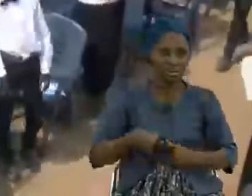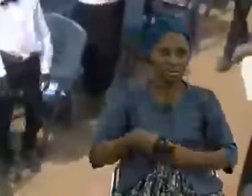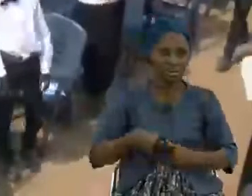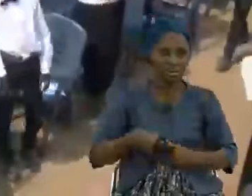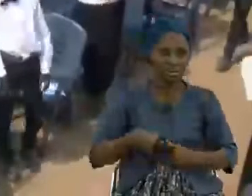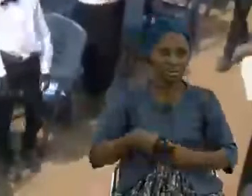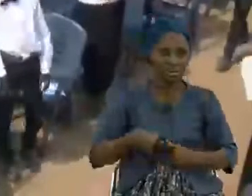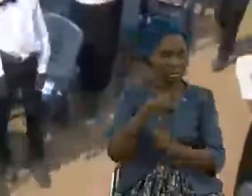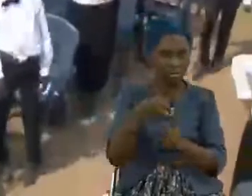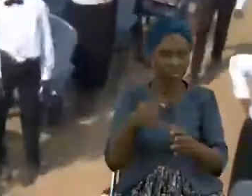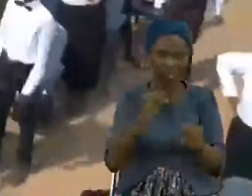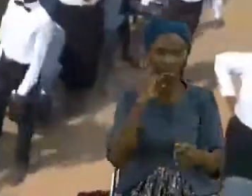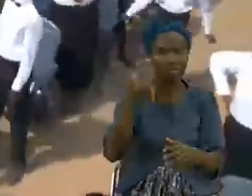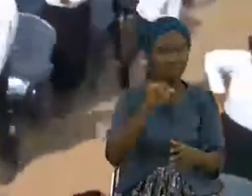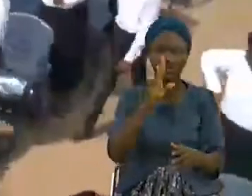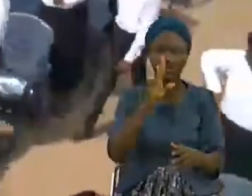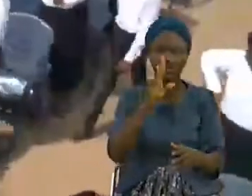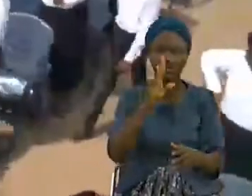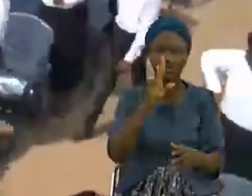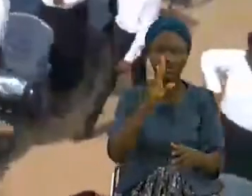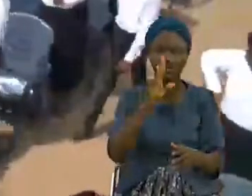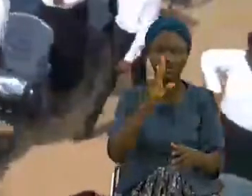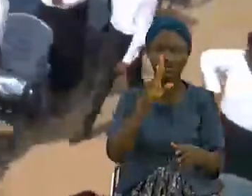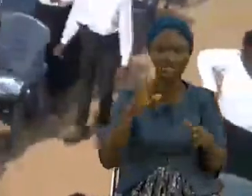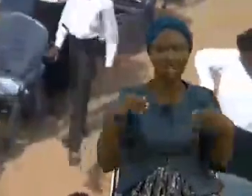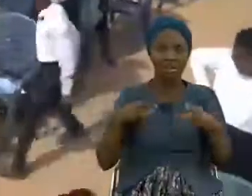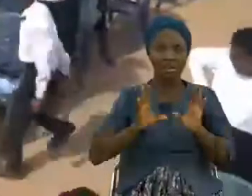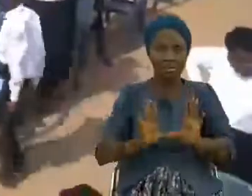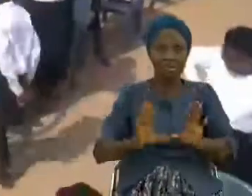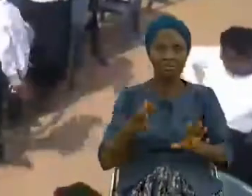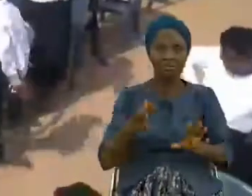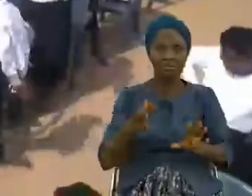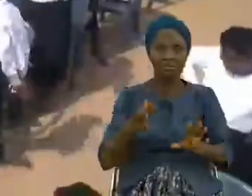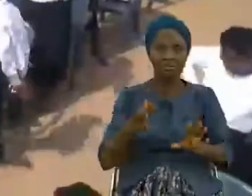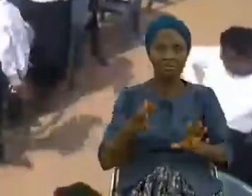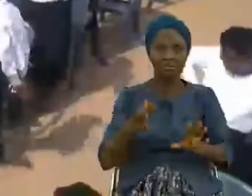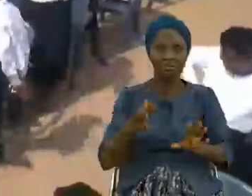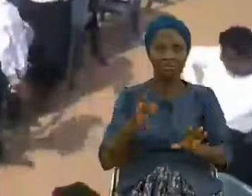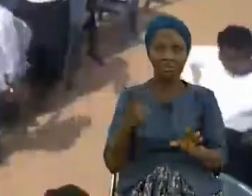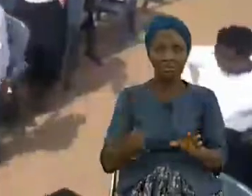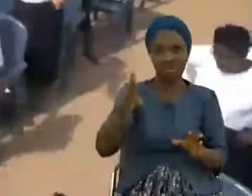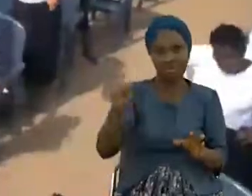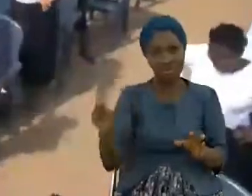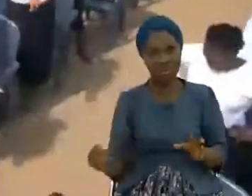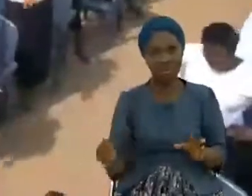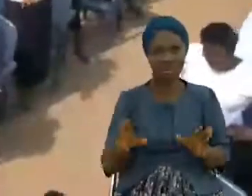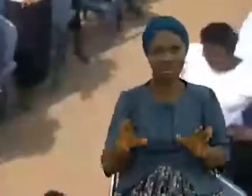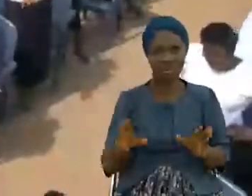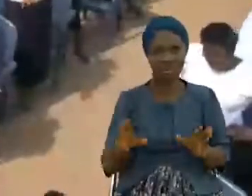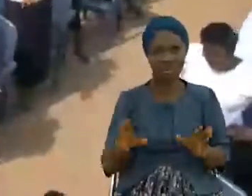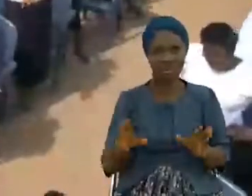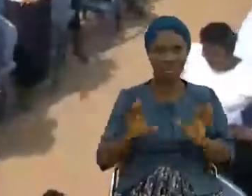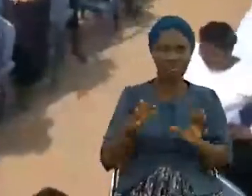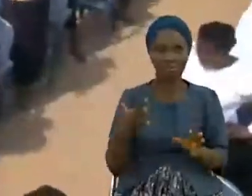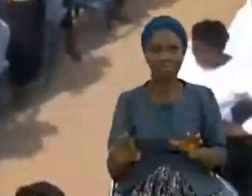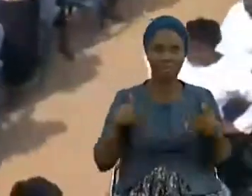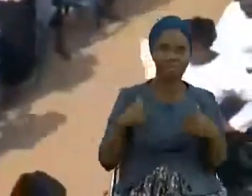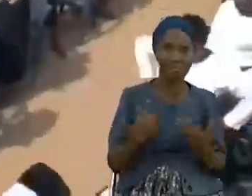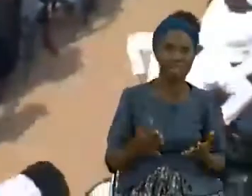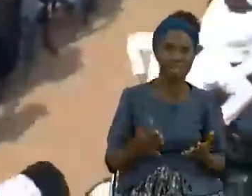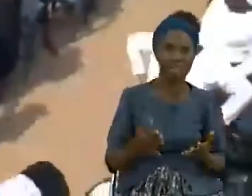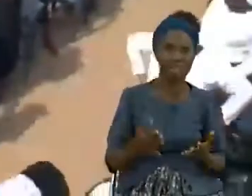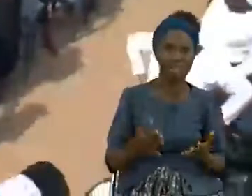afraid of their arch afraid of the old woman afraid of your